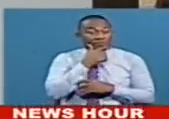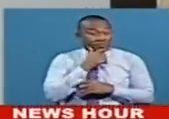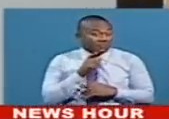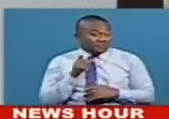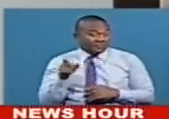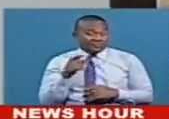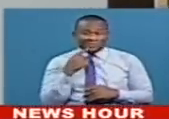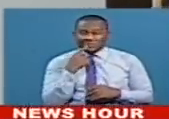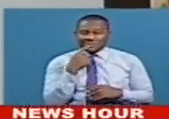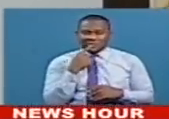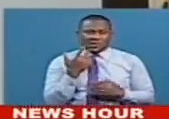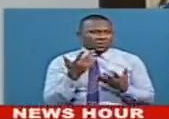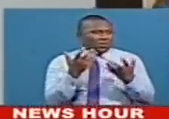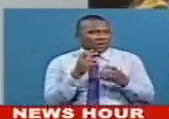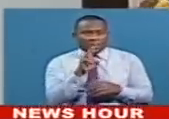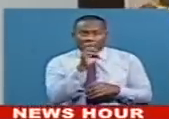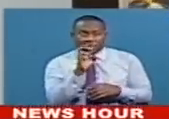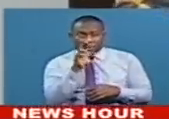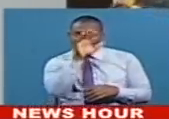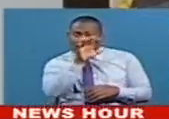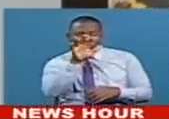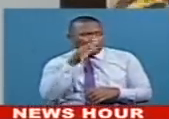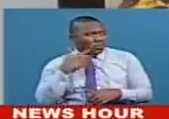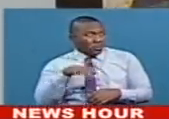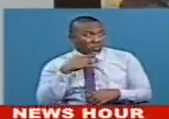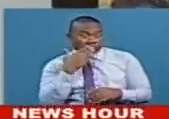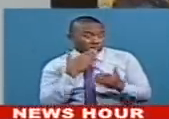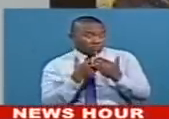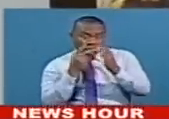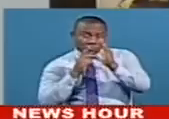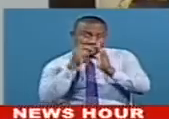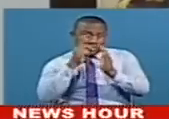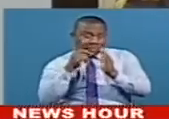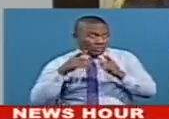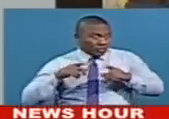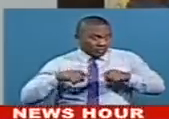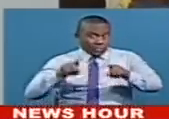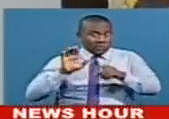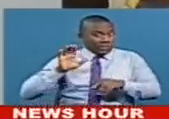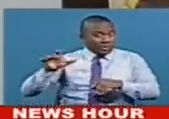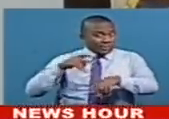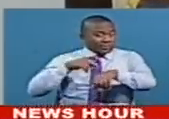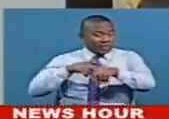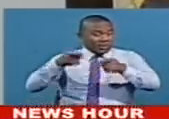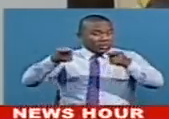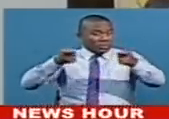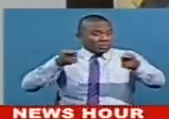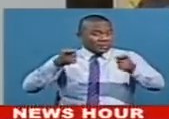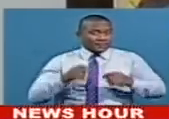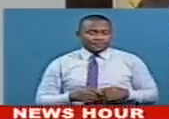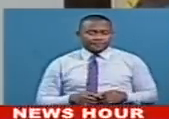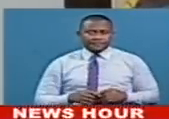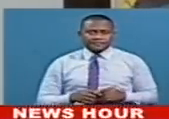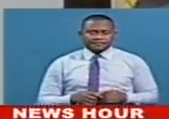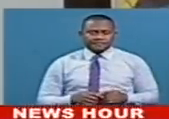is determined to make the Upper East region a major target for development during his tenure. I'm determined to make sure that the teachings of